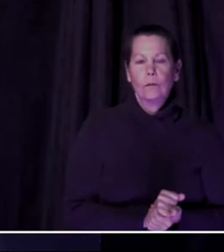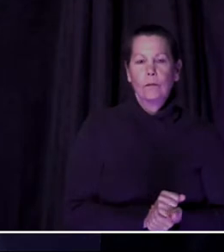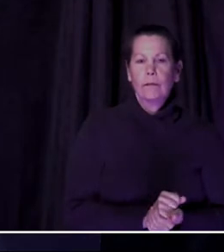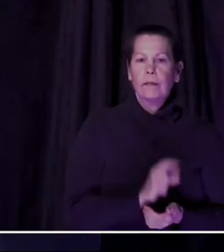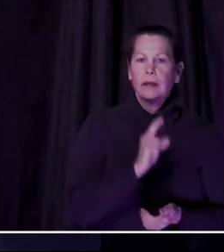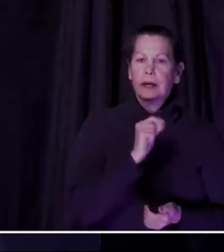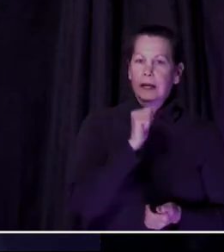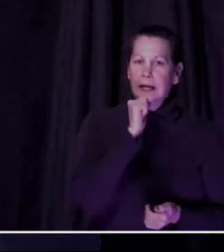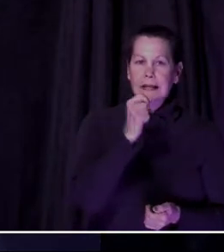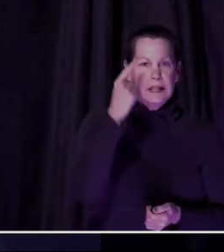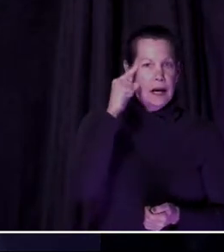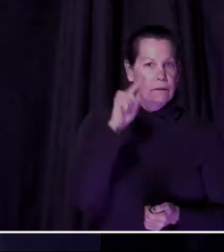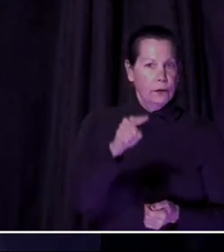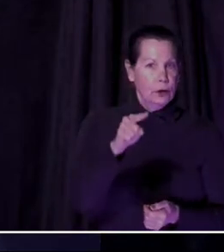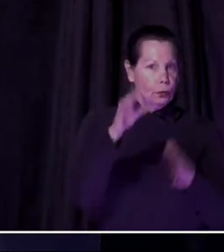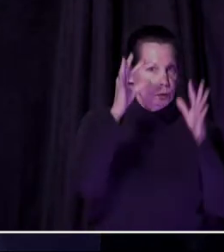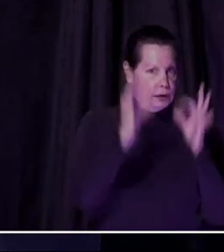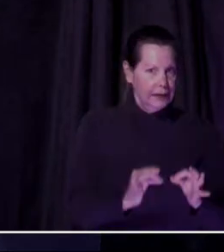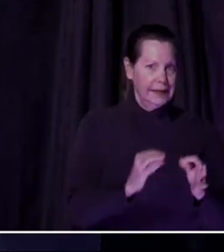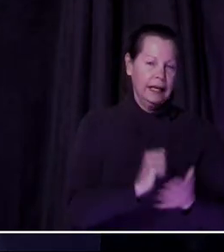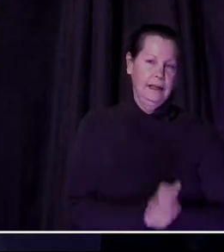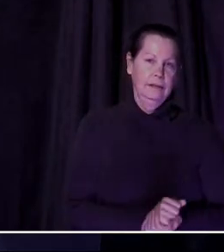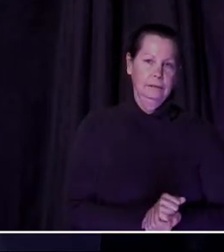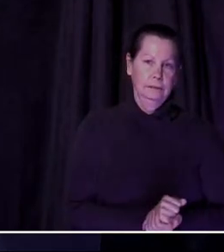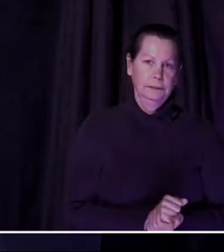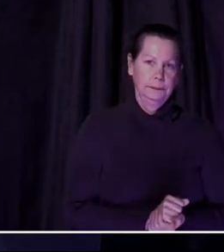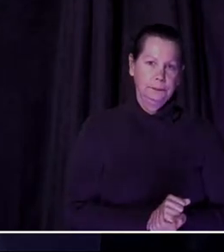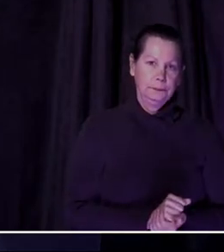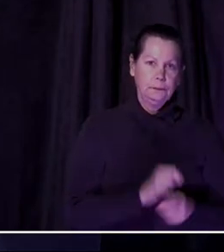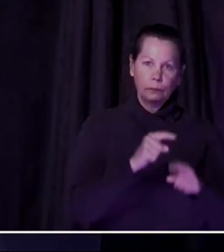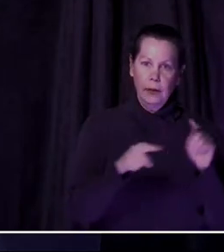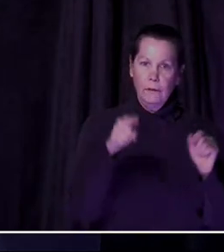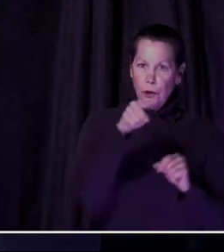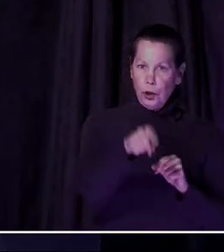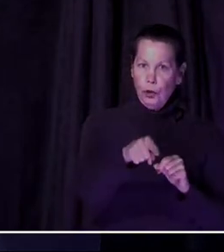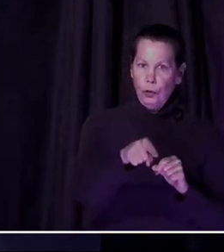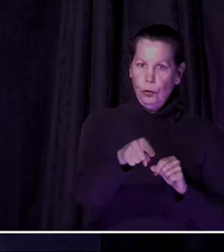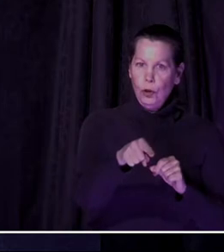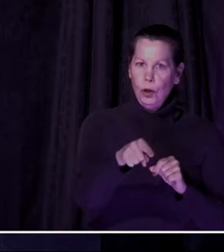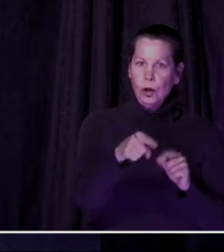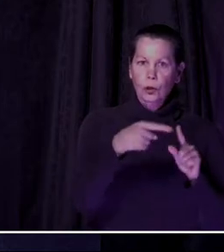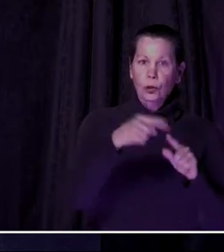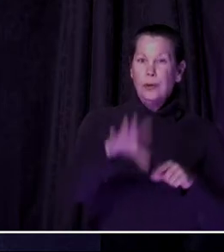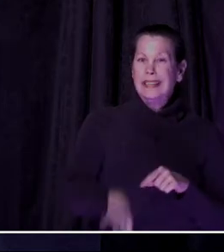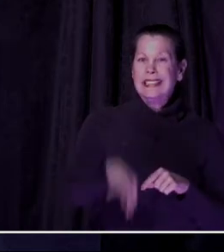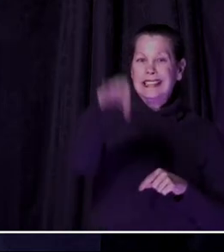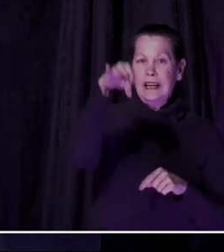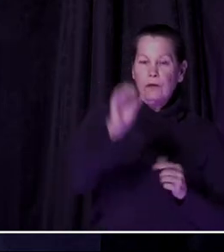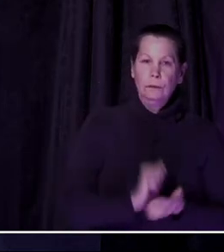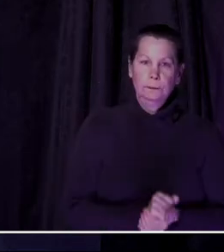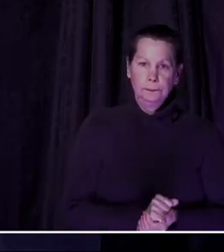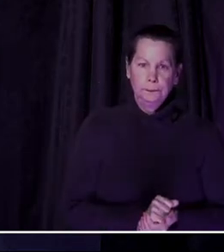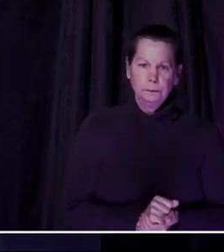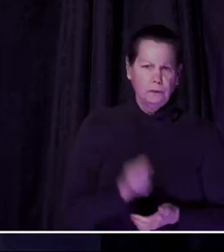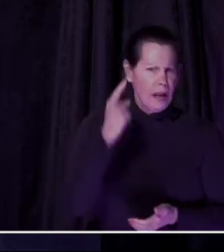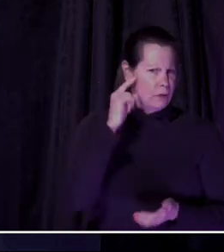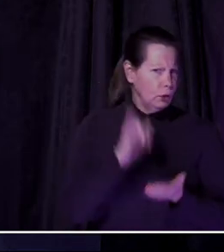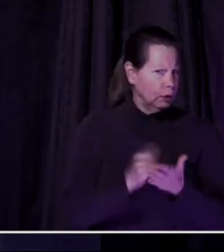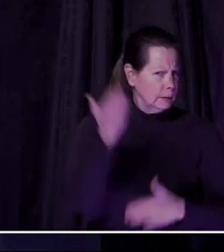it's not for you to decide, but for you to discover. You ever heard